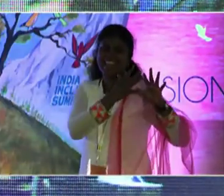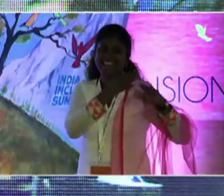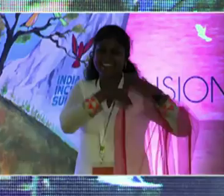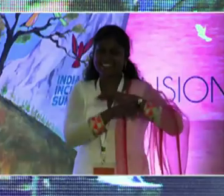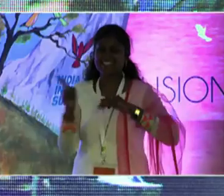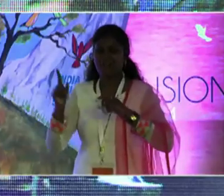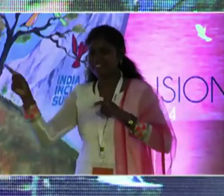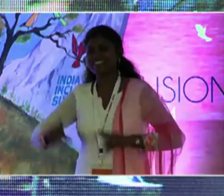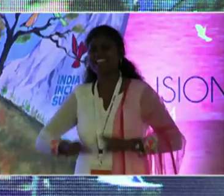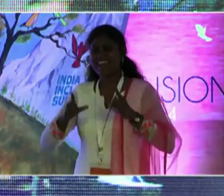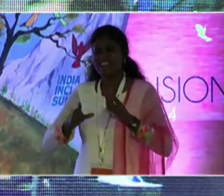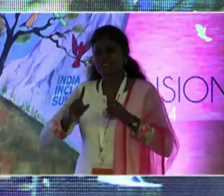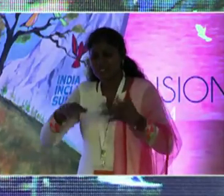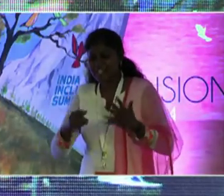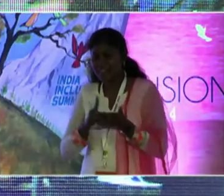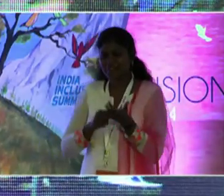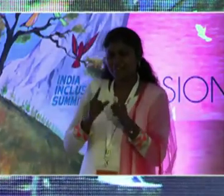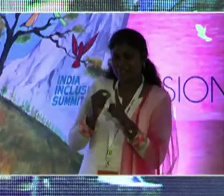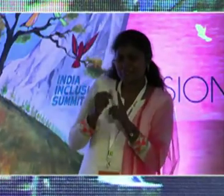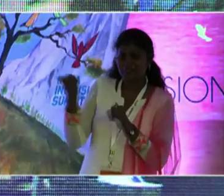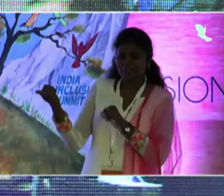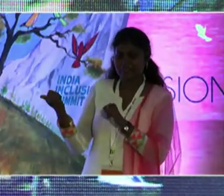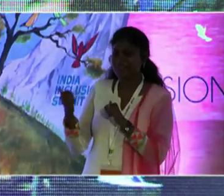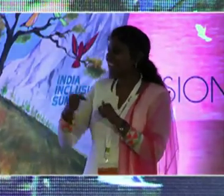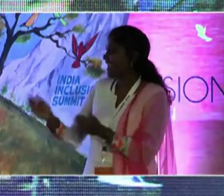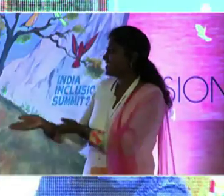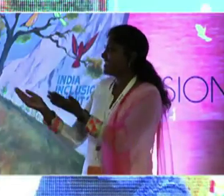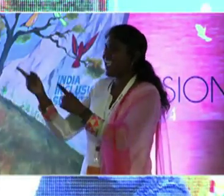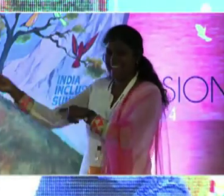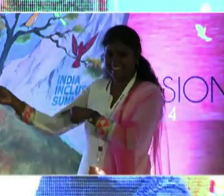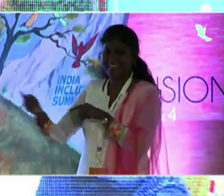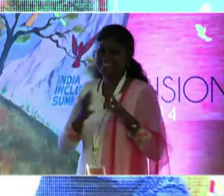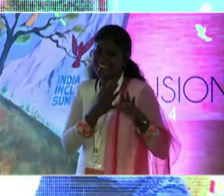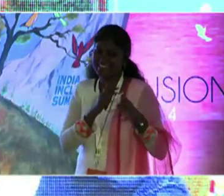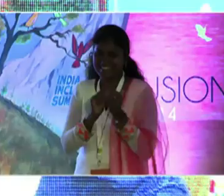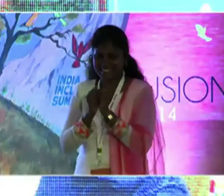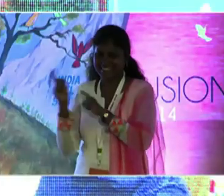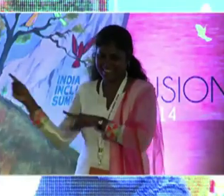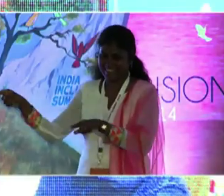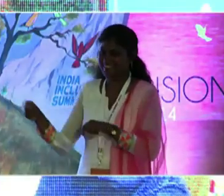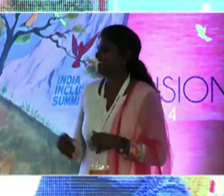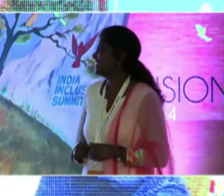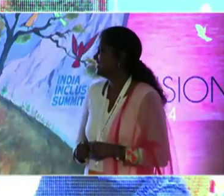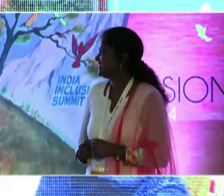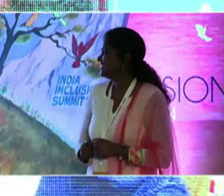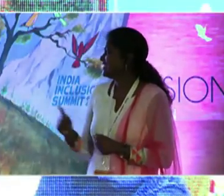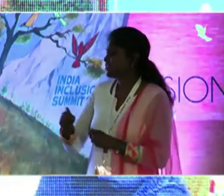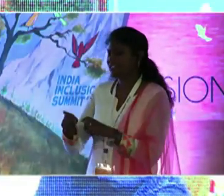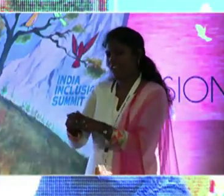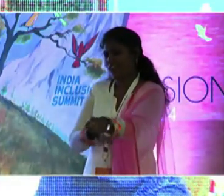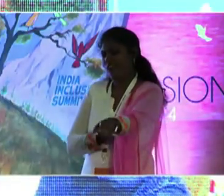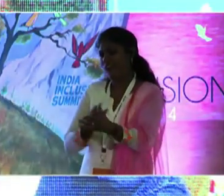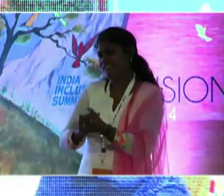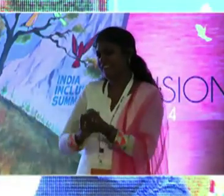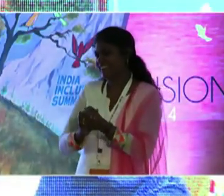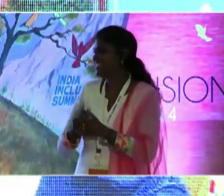here. During this course of long friendship that I have